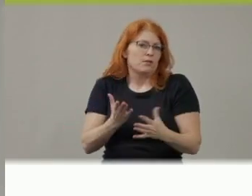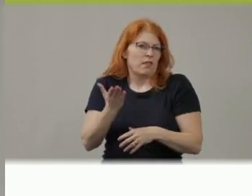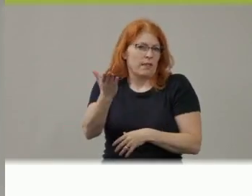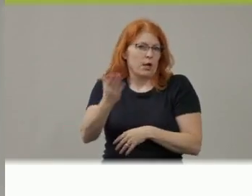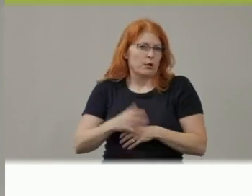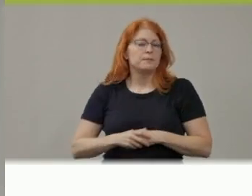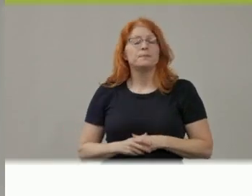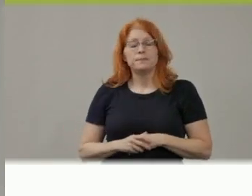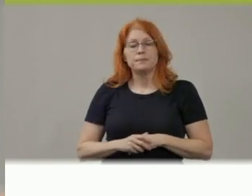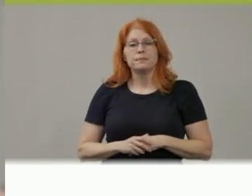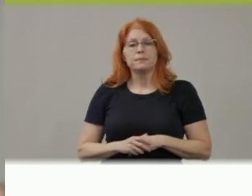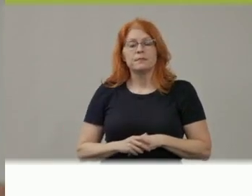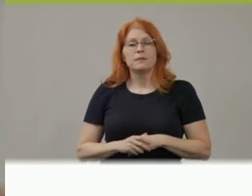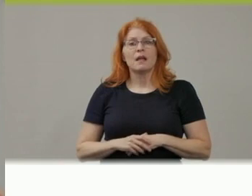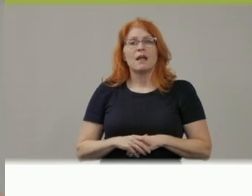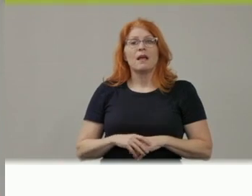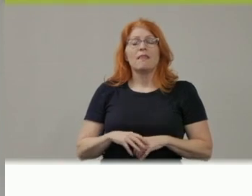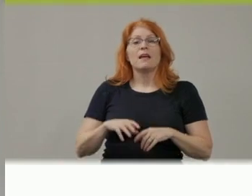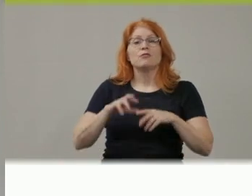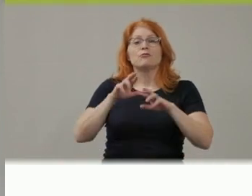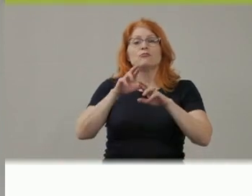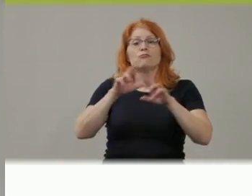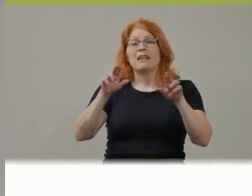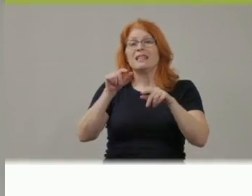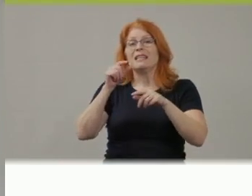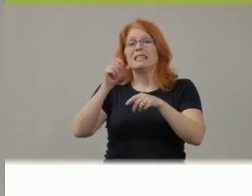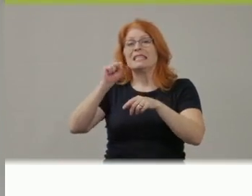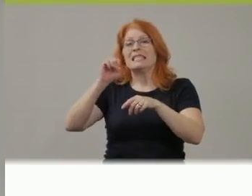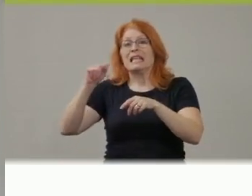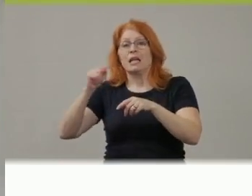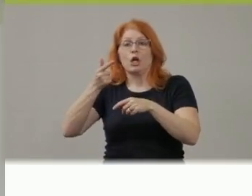and they all tie together with the Ready, Set, Go terminology.